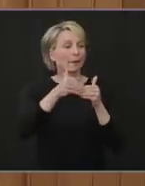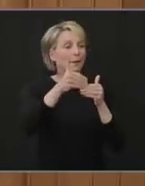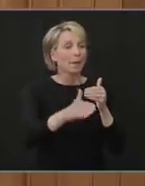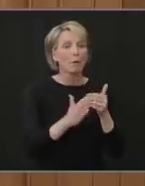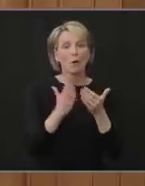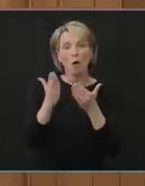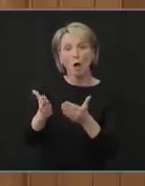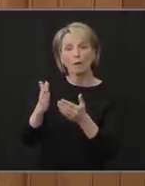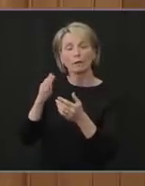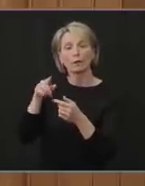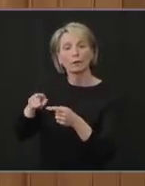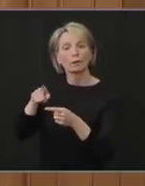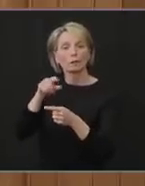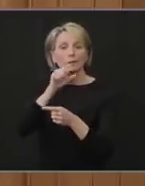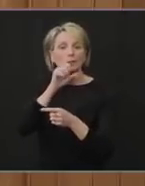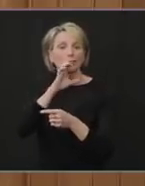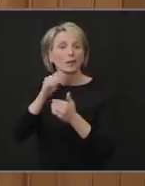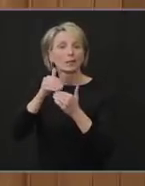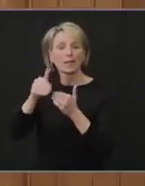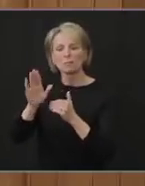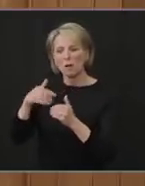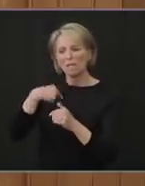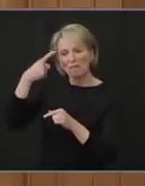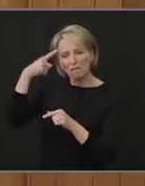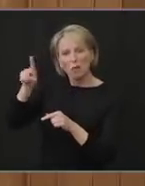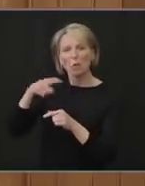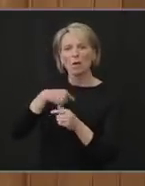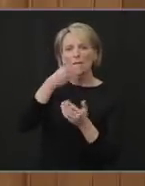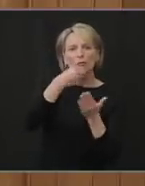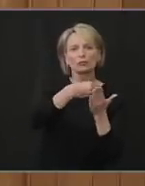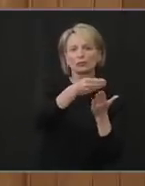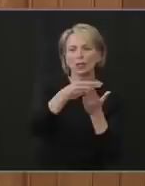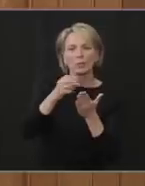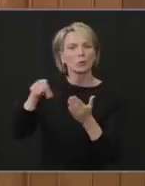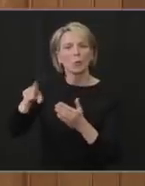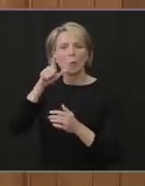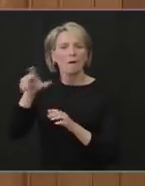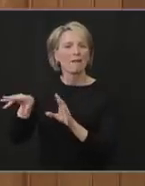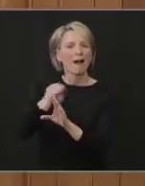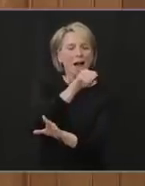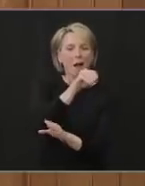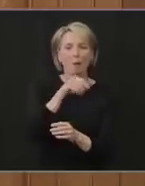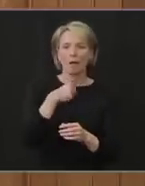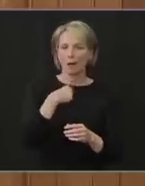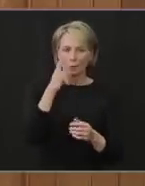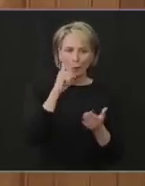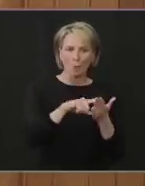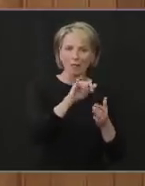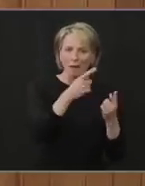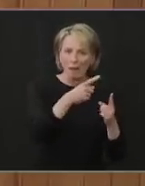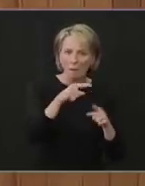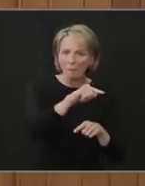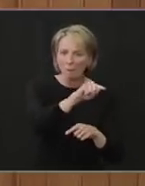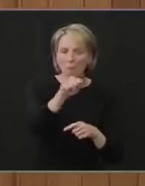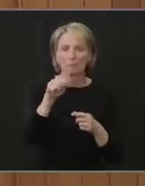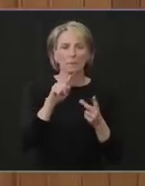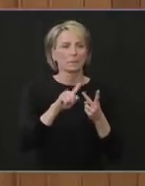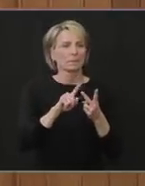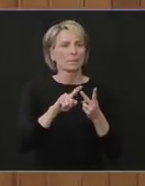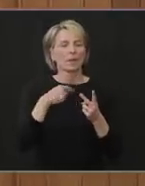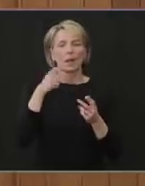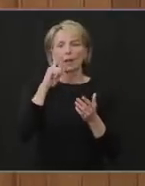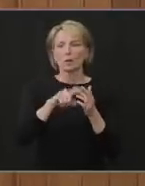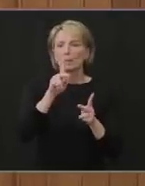so an elderly neighbor doesn't have to do it for themselves, offering to do a